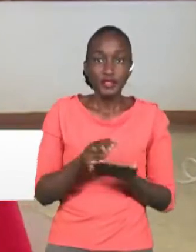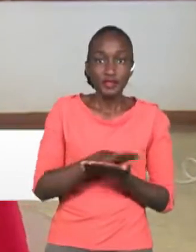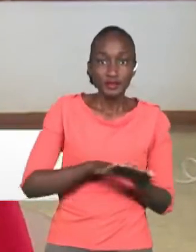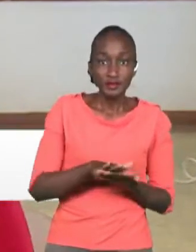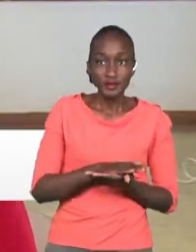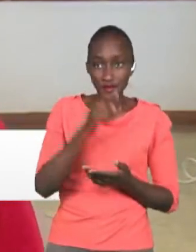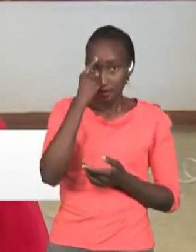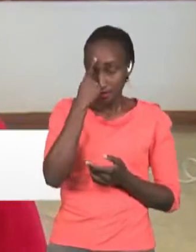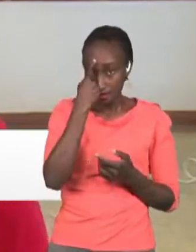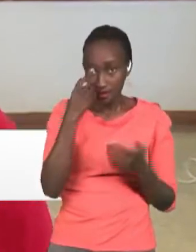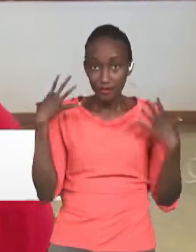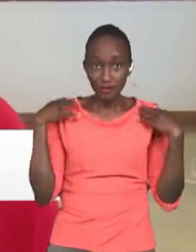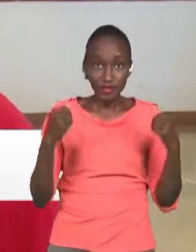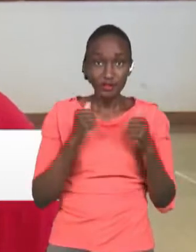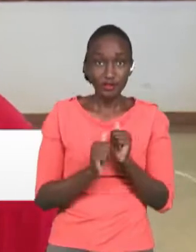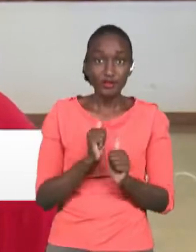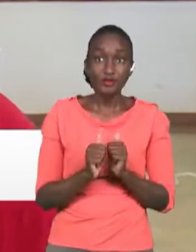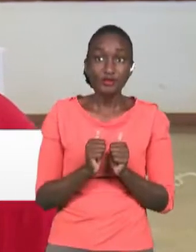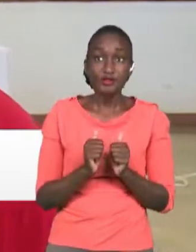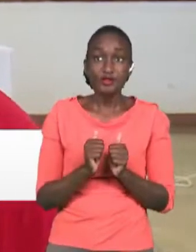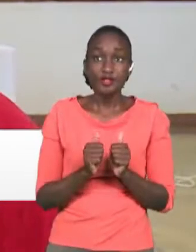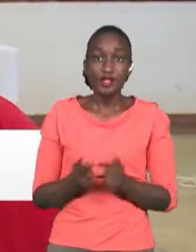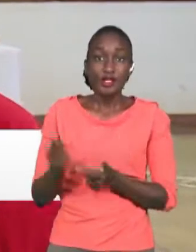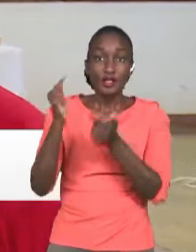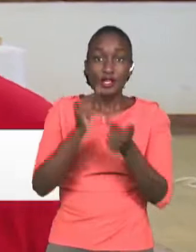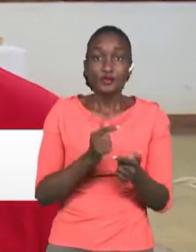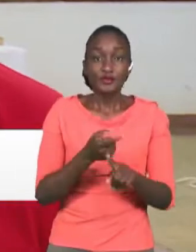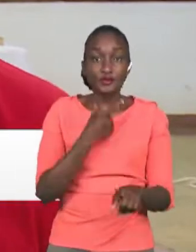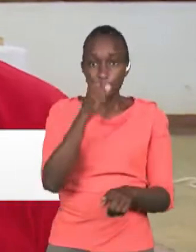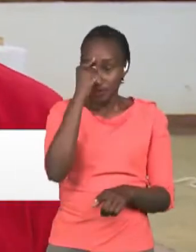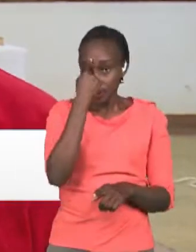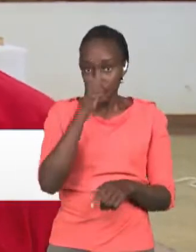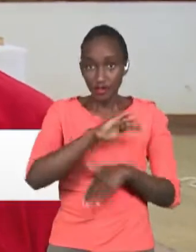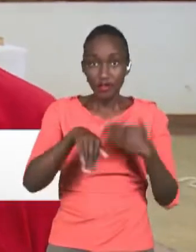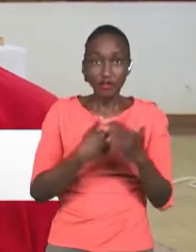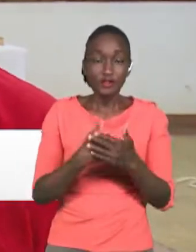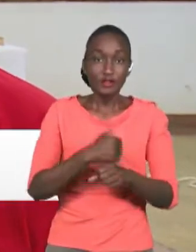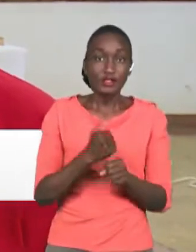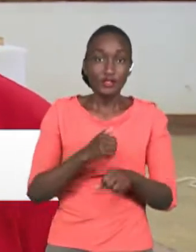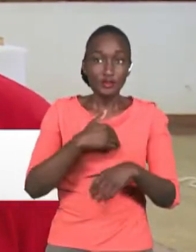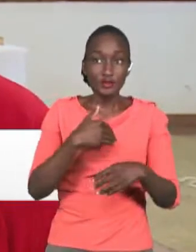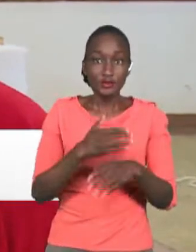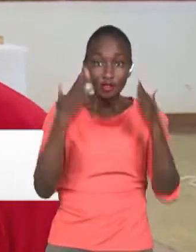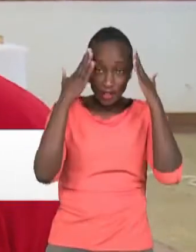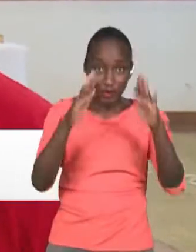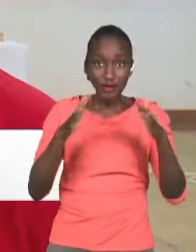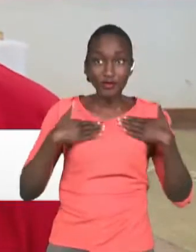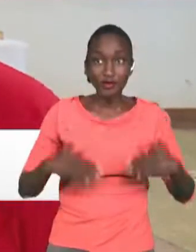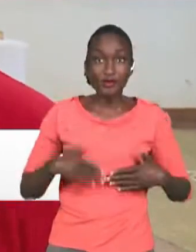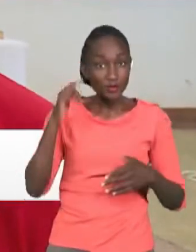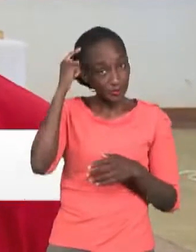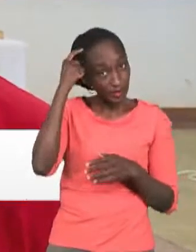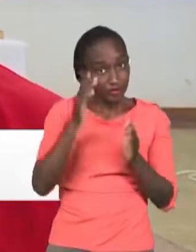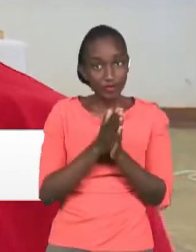an Indian practice. It's a practice that originates from India, but all it does is make you more aware of your mind, body, and soul. And we